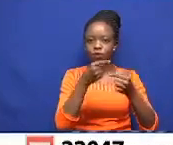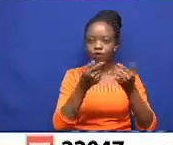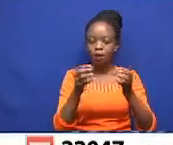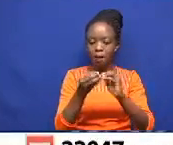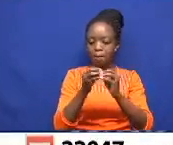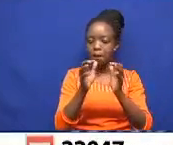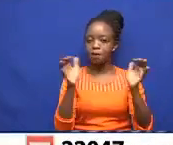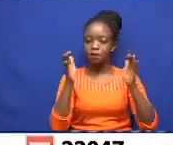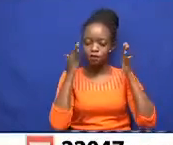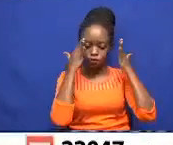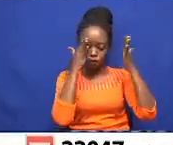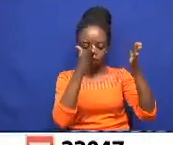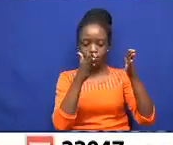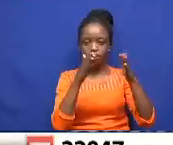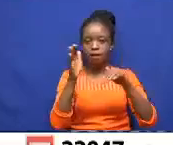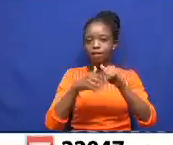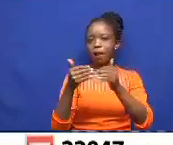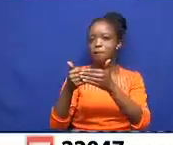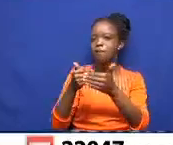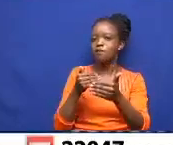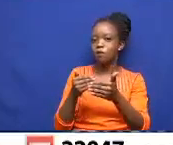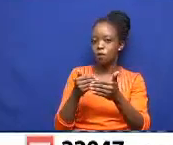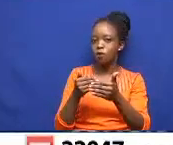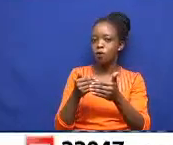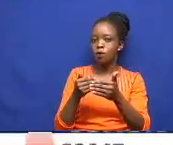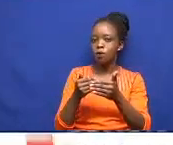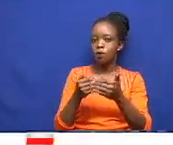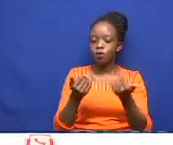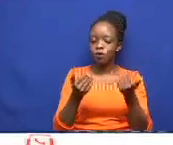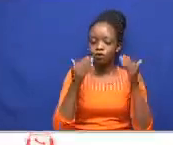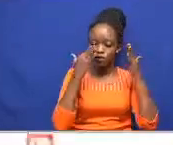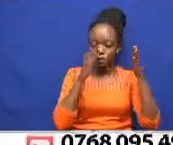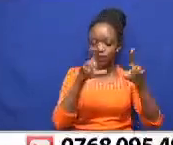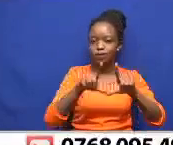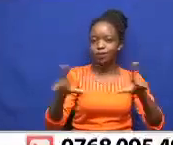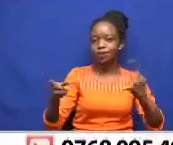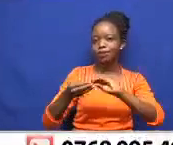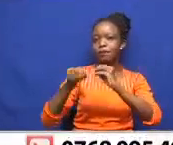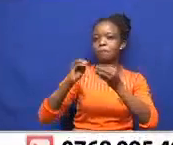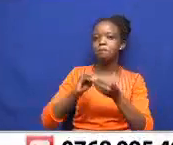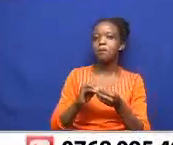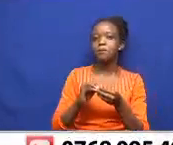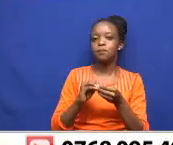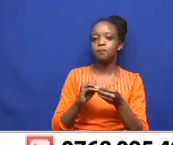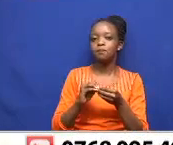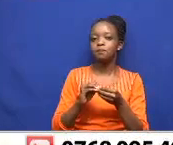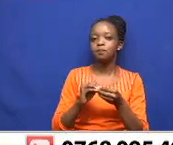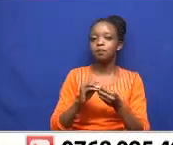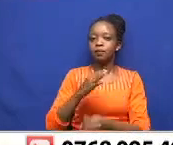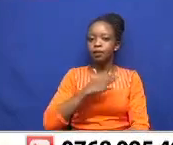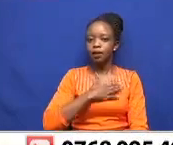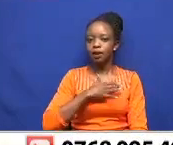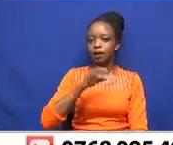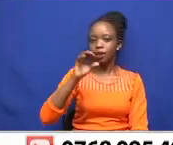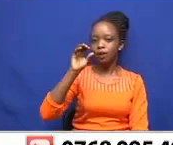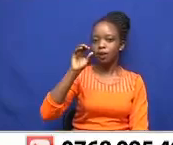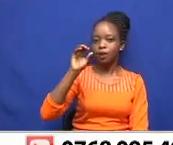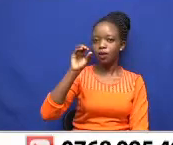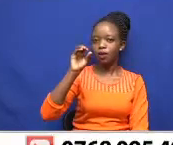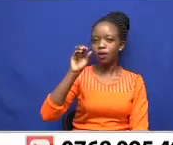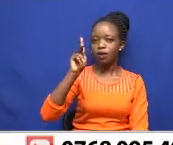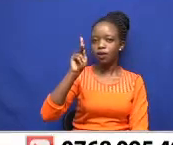population, unlike the previous formula, which considered landmass. I, Onesmus Kipchumba